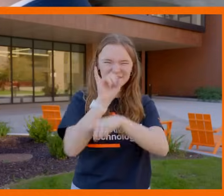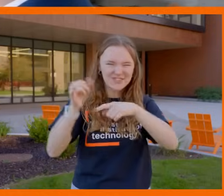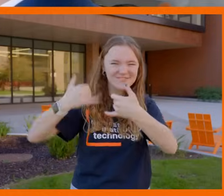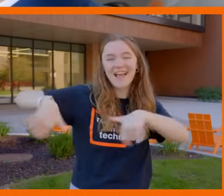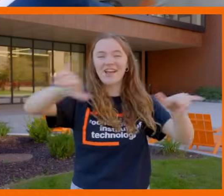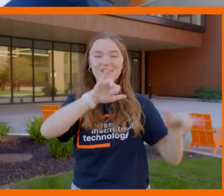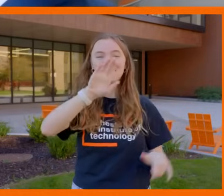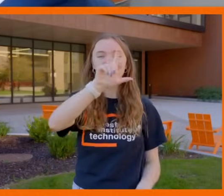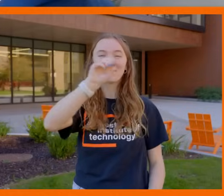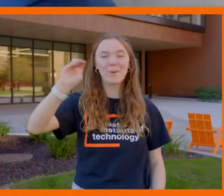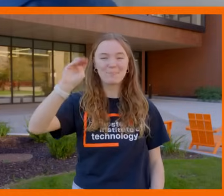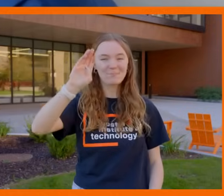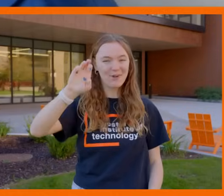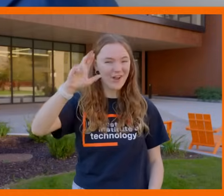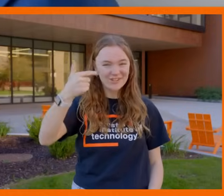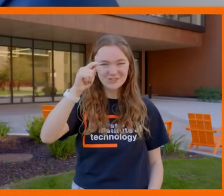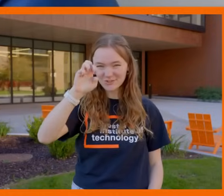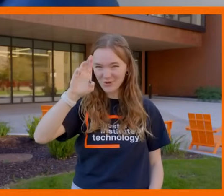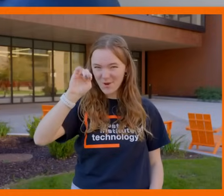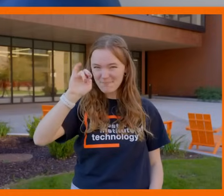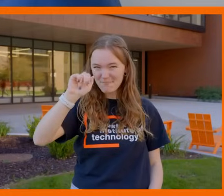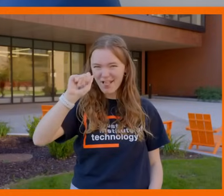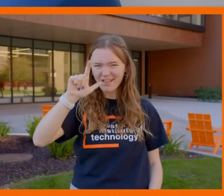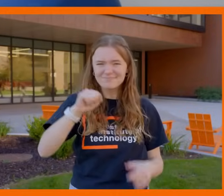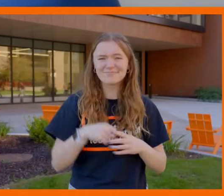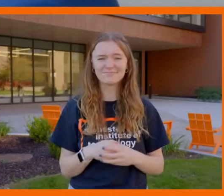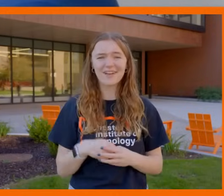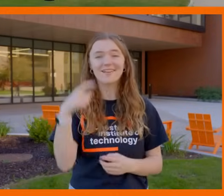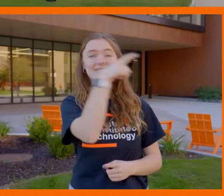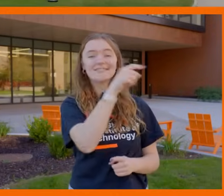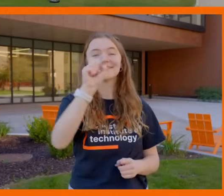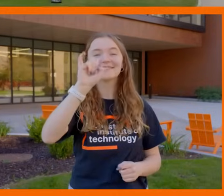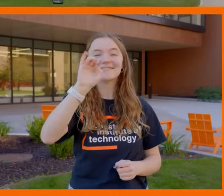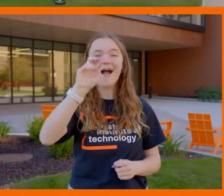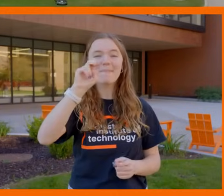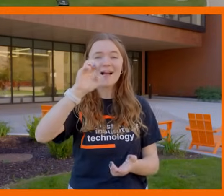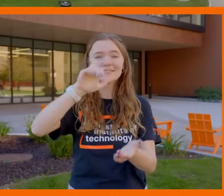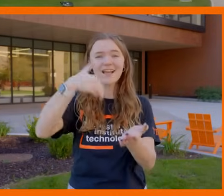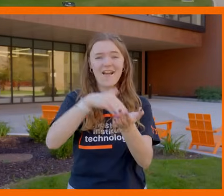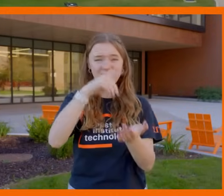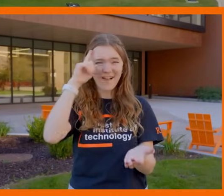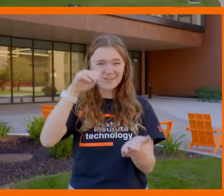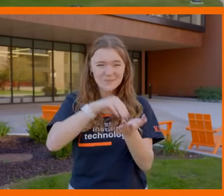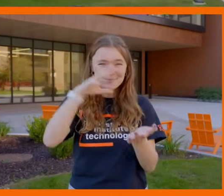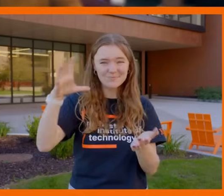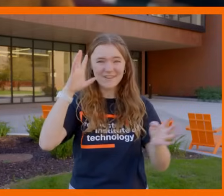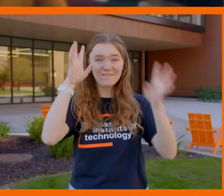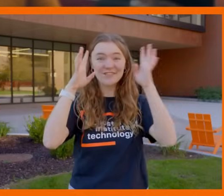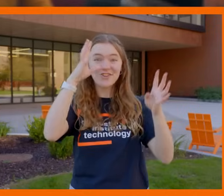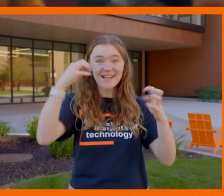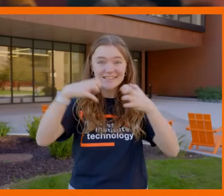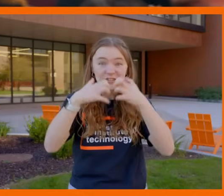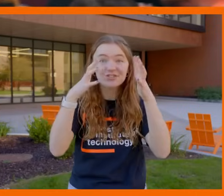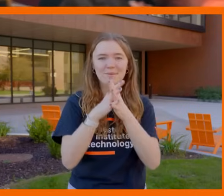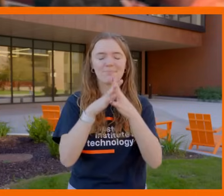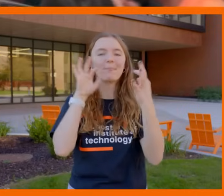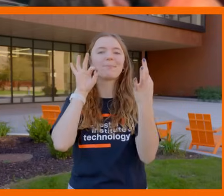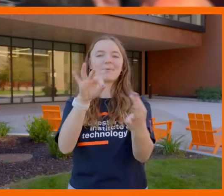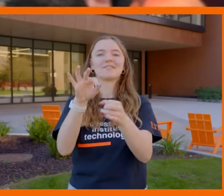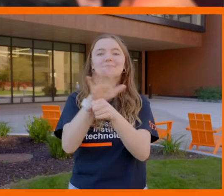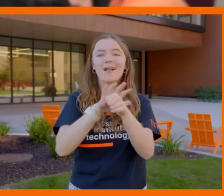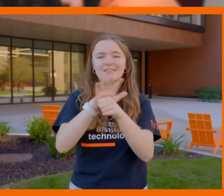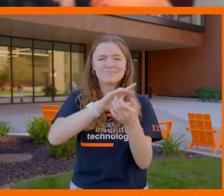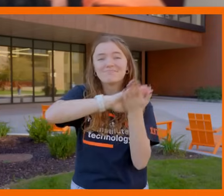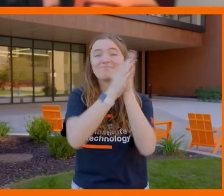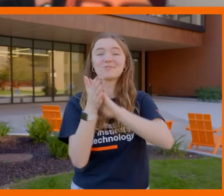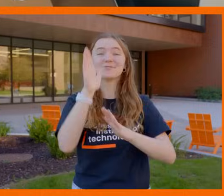rely on using industry standard Bloomberg terminals. And the Simone Center for Student Innovation and Entrepreneurship is the perfect